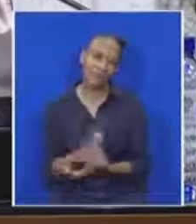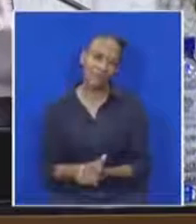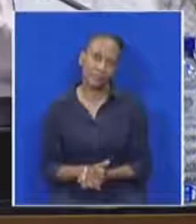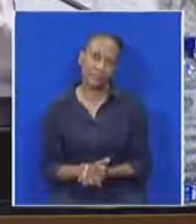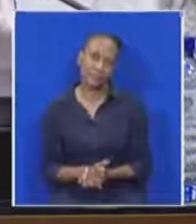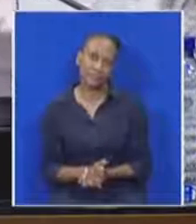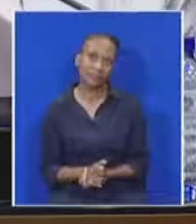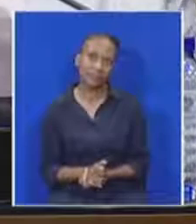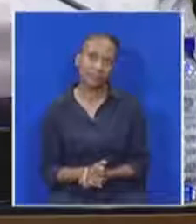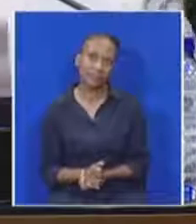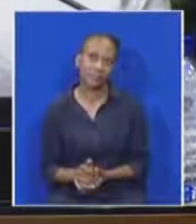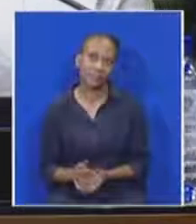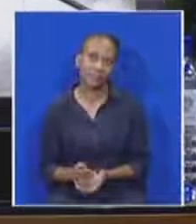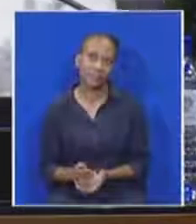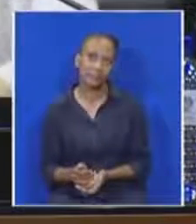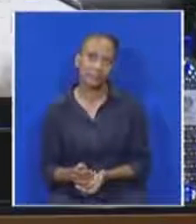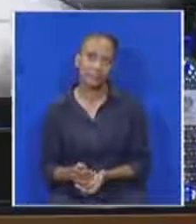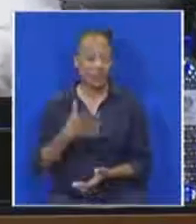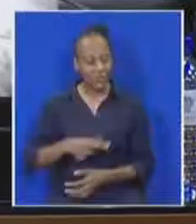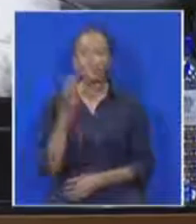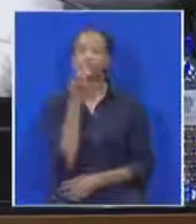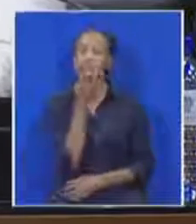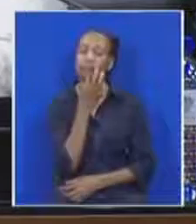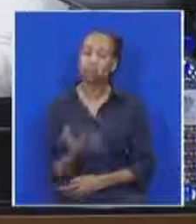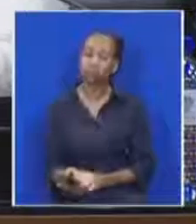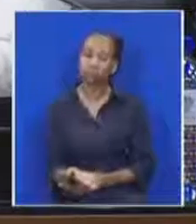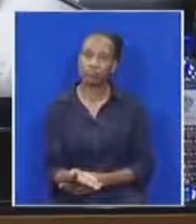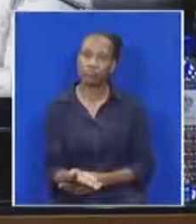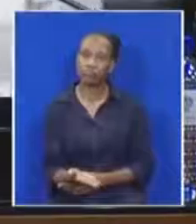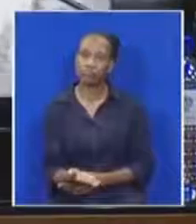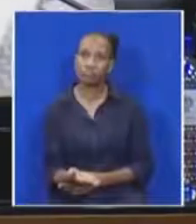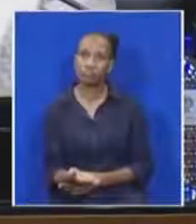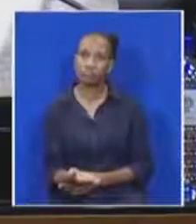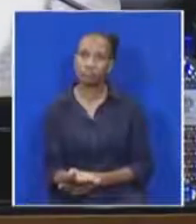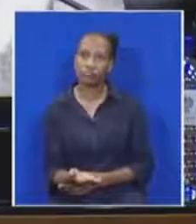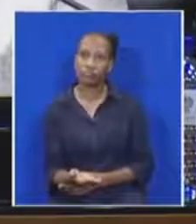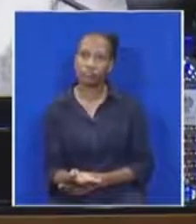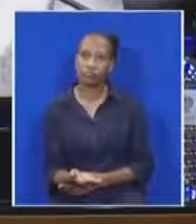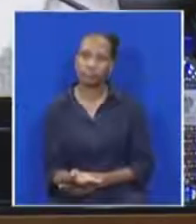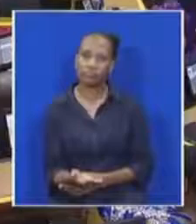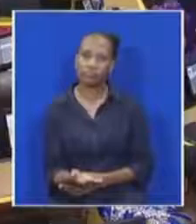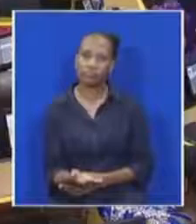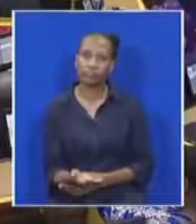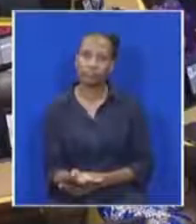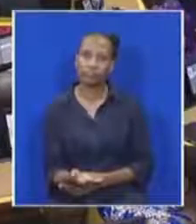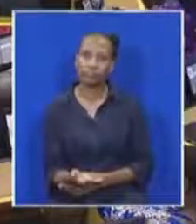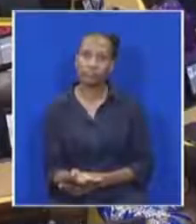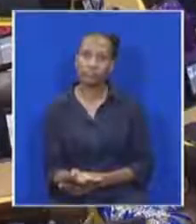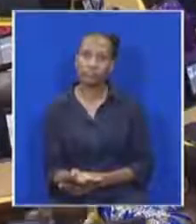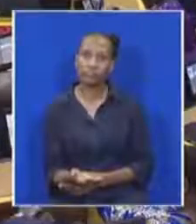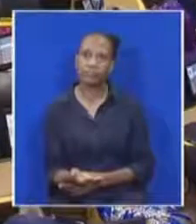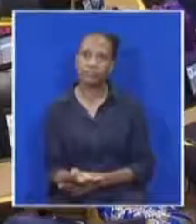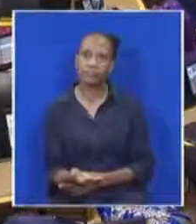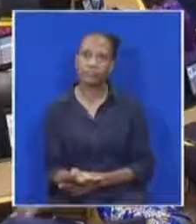take. I want to emphasize what we believe is a thief from the